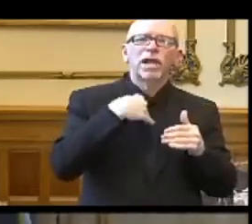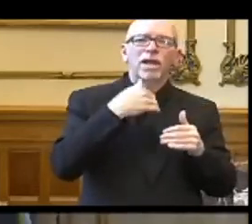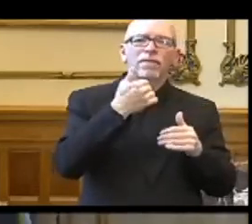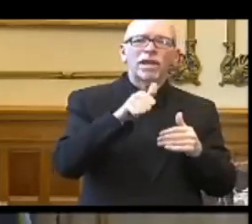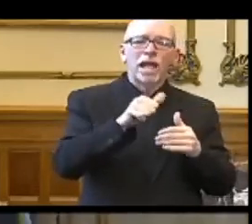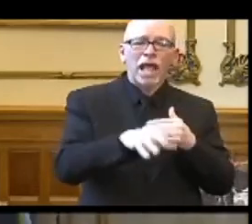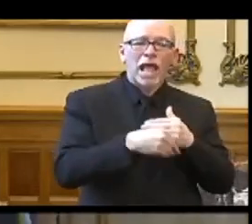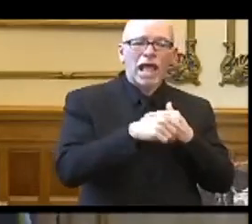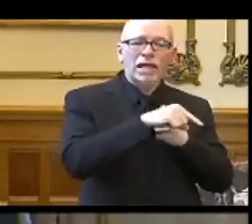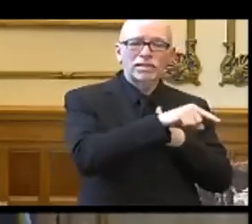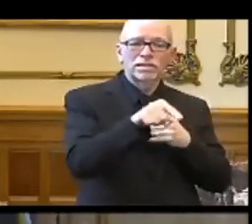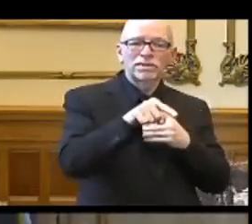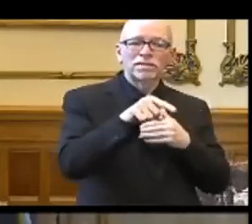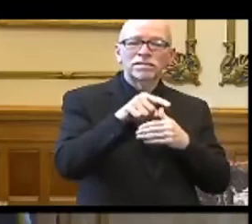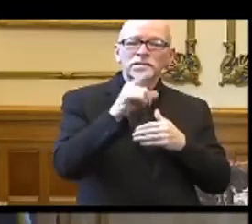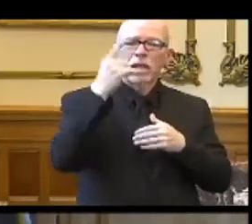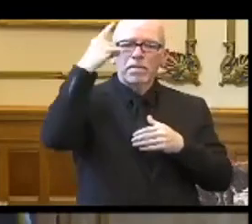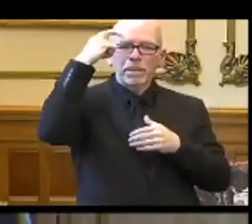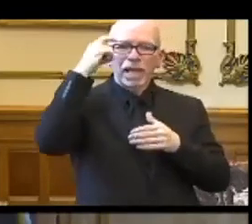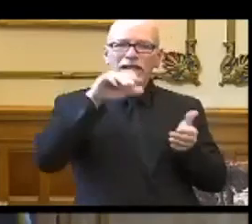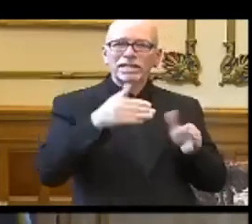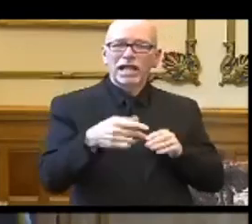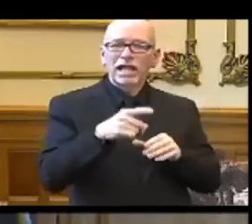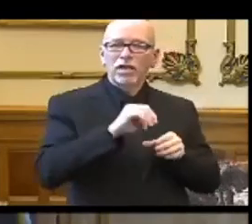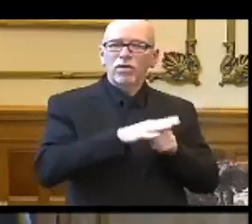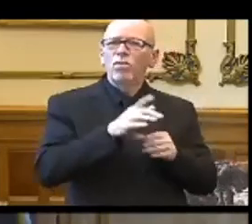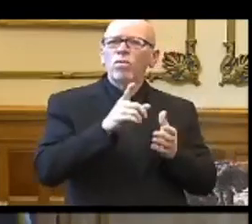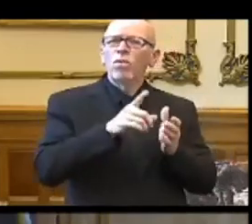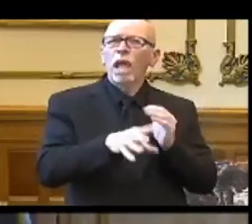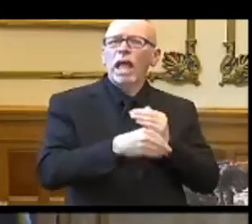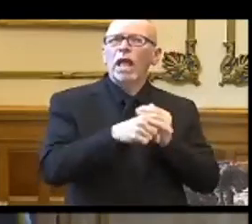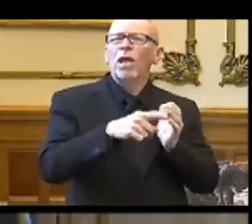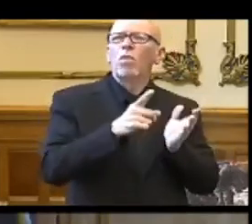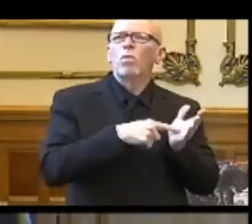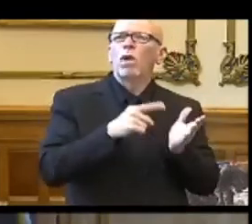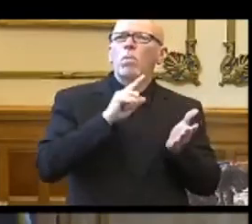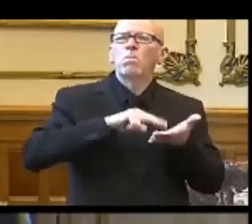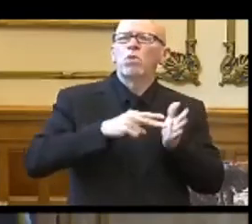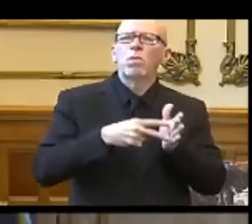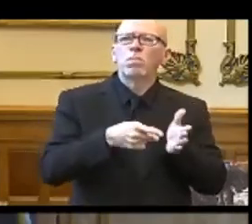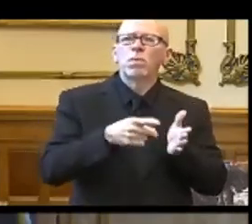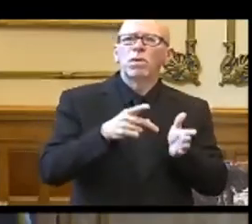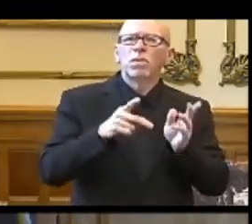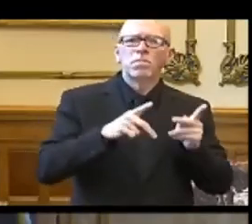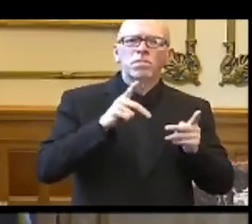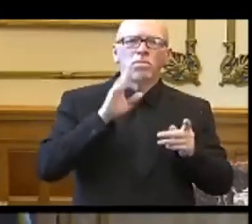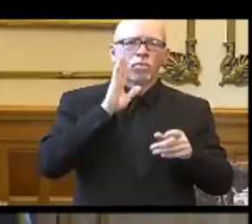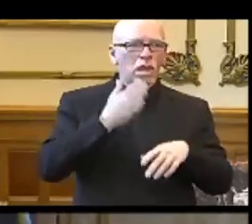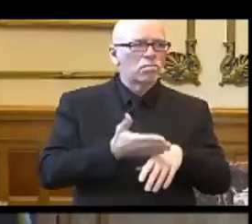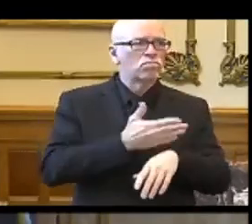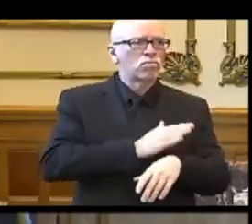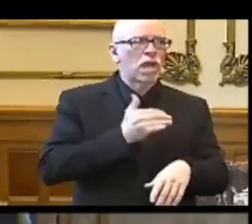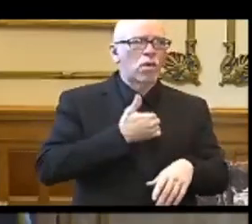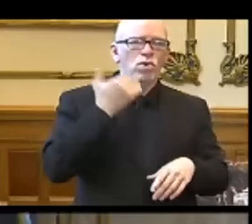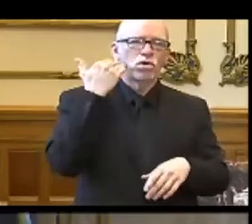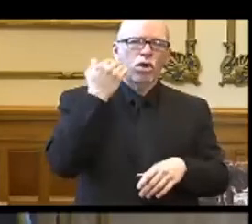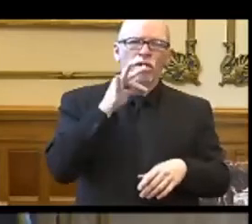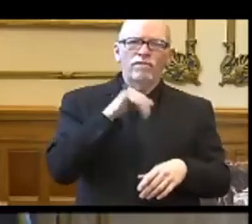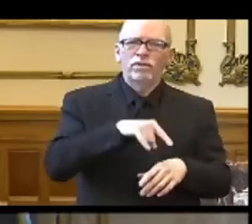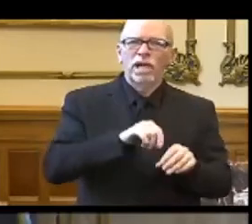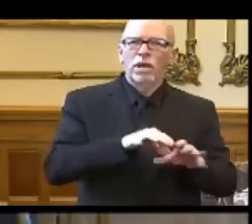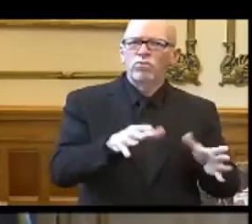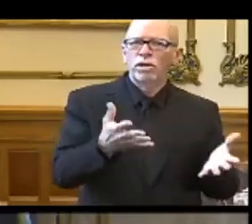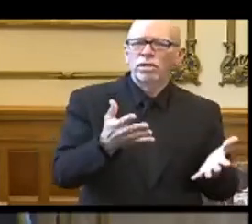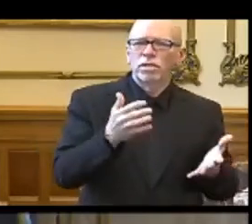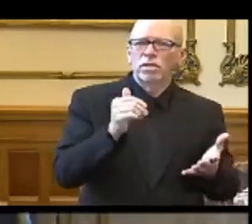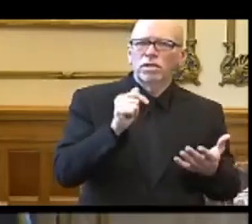deaths will show us? What is the idea of how we will enhance our knowledge of how the outbreak is going at